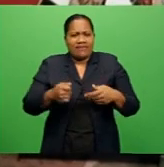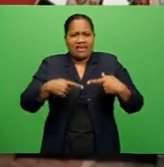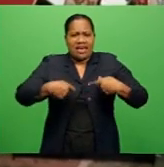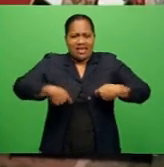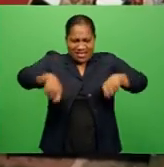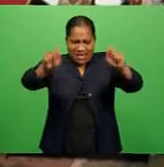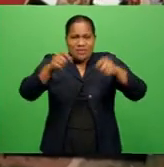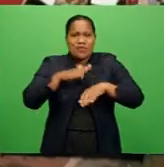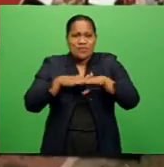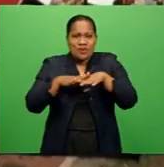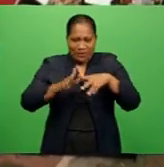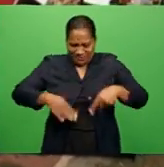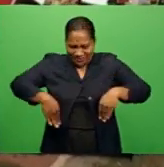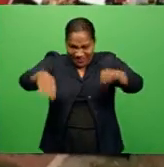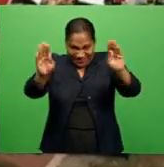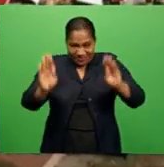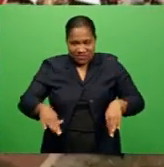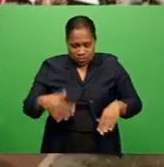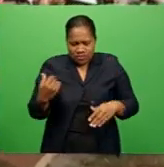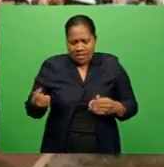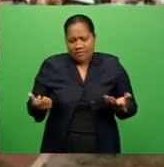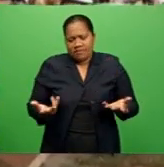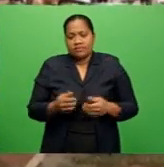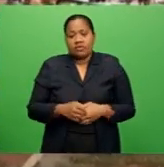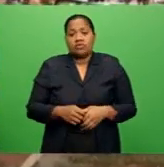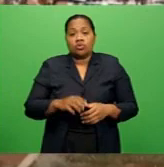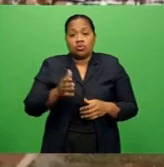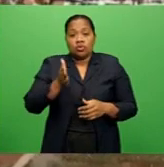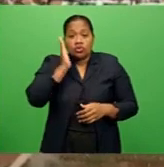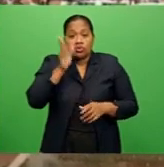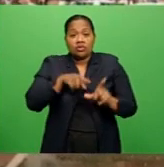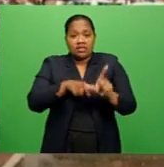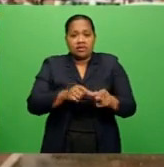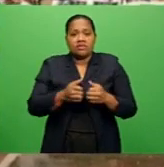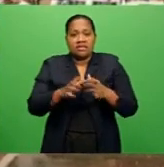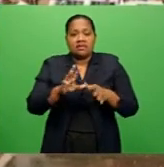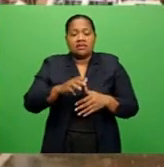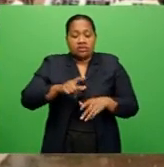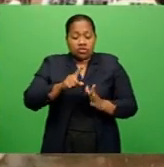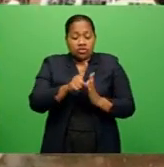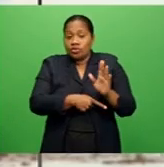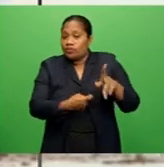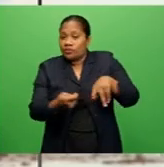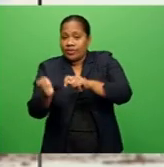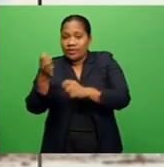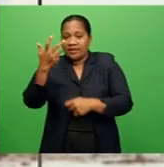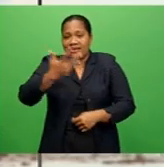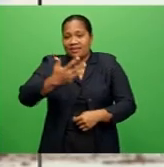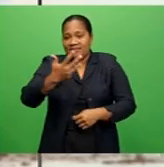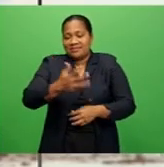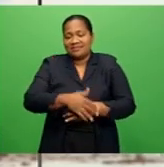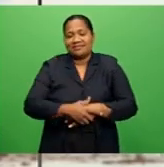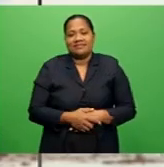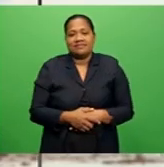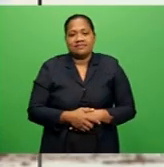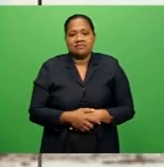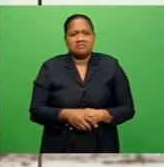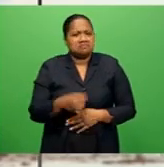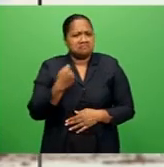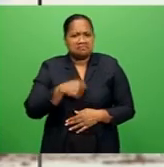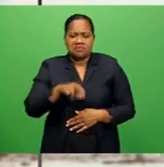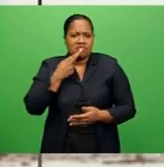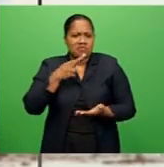The 2021 school year starts on January 19th. Kritika Kumar, FBC News. No reports